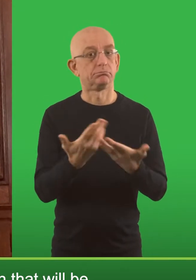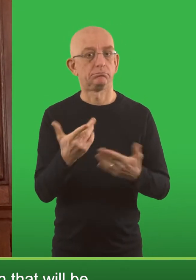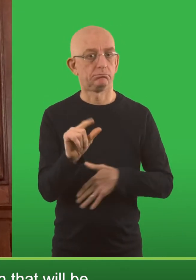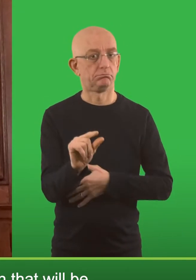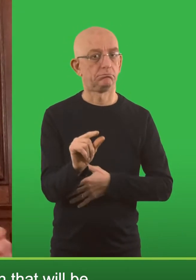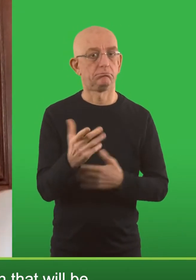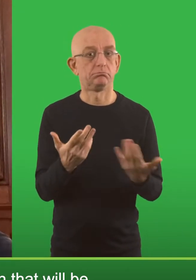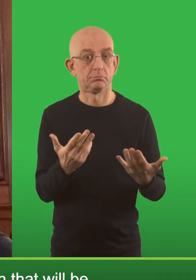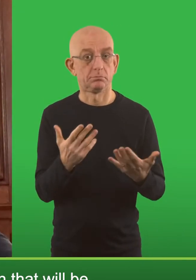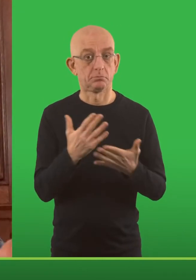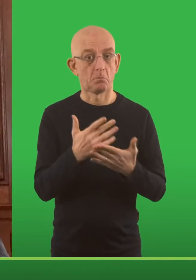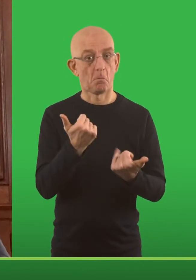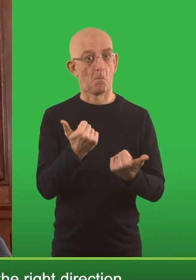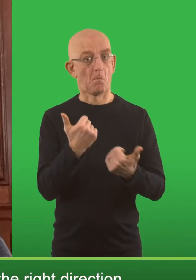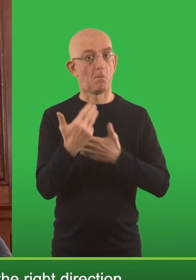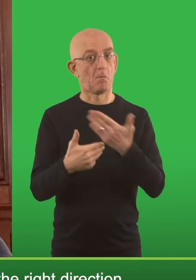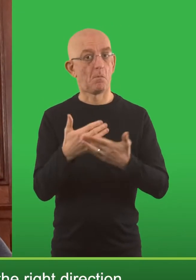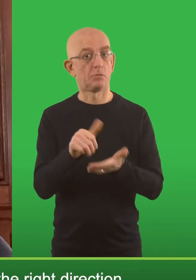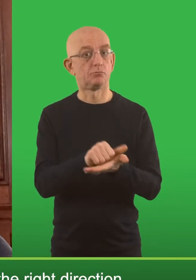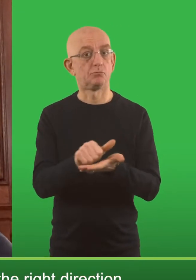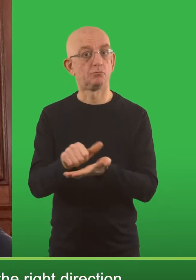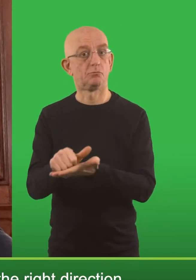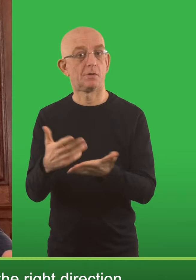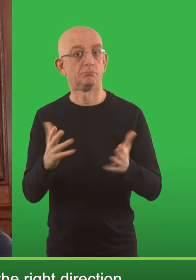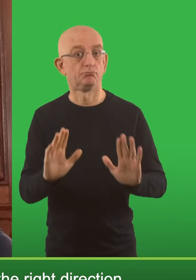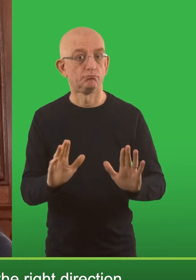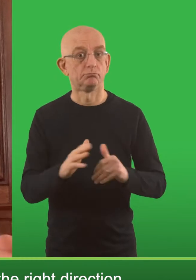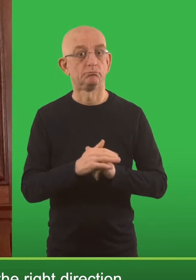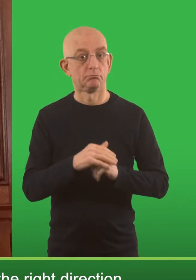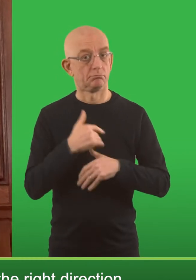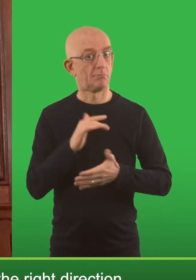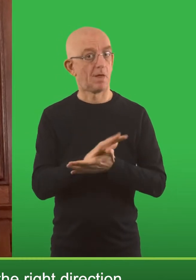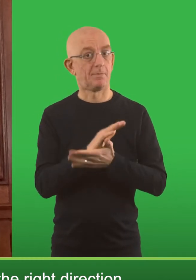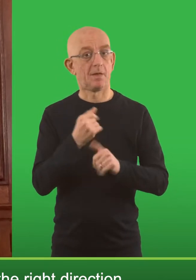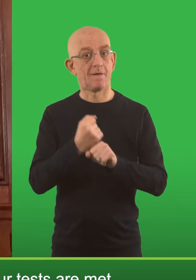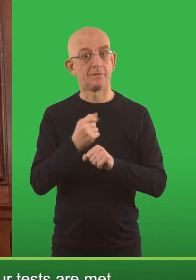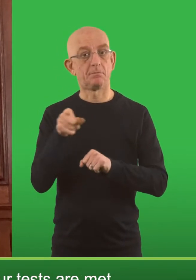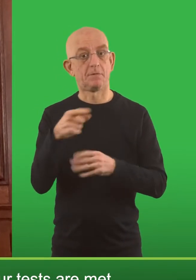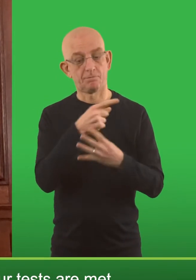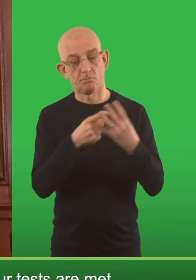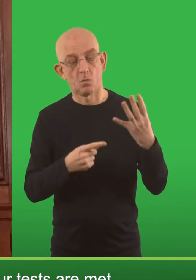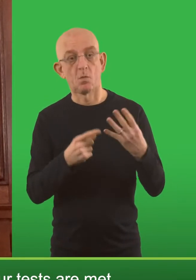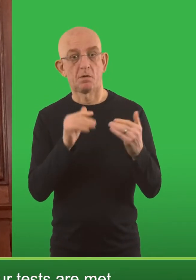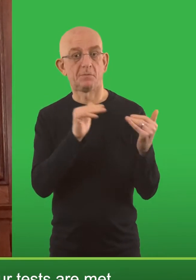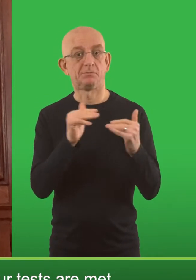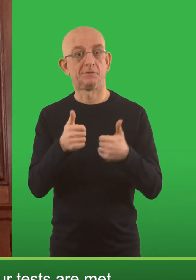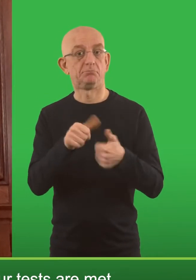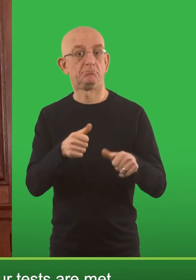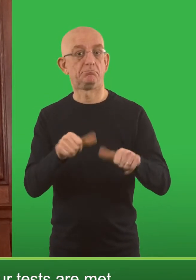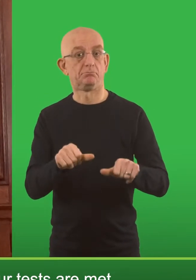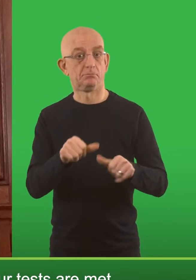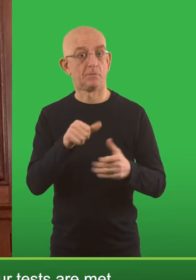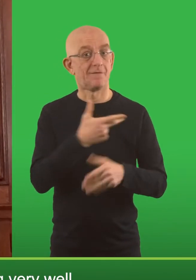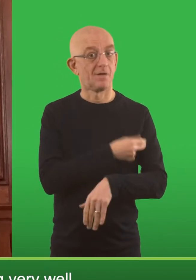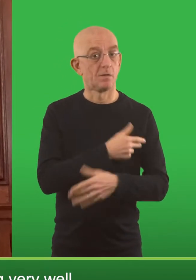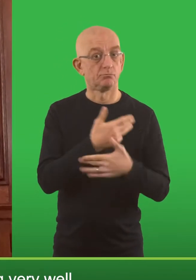up, variants of concern are pretty low. So things are looking like they're going in the right direction. I remain happy that the government's 4